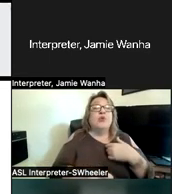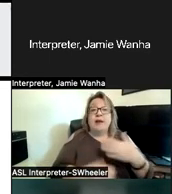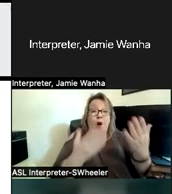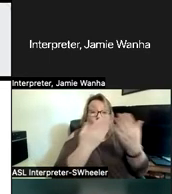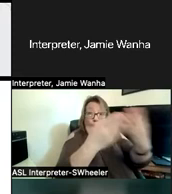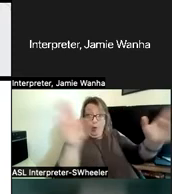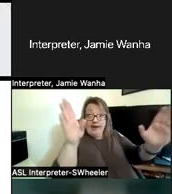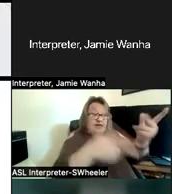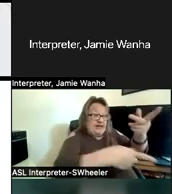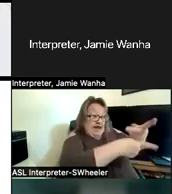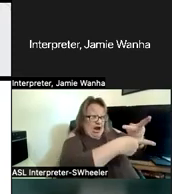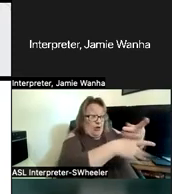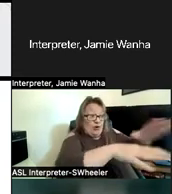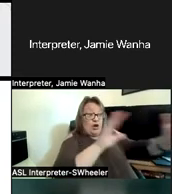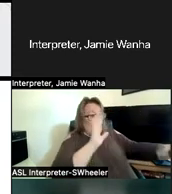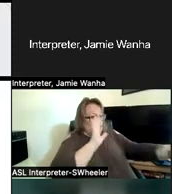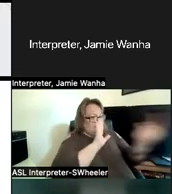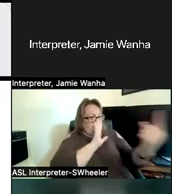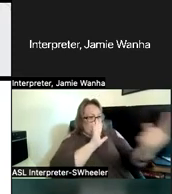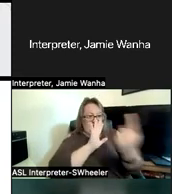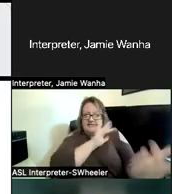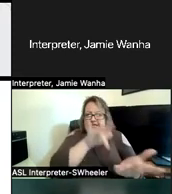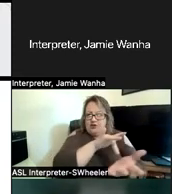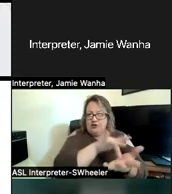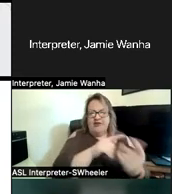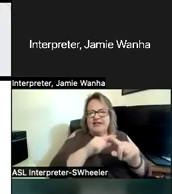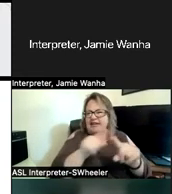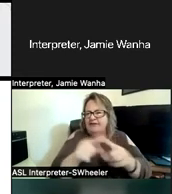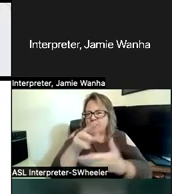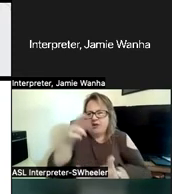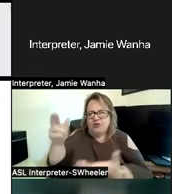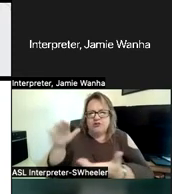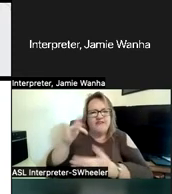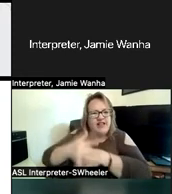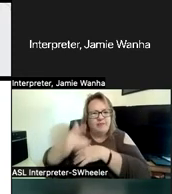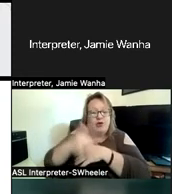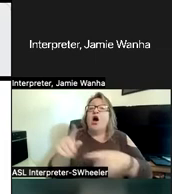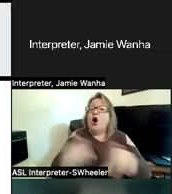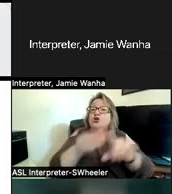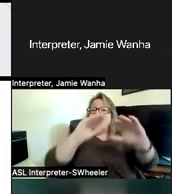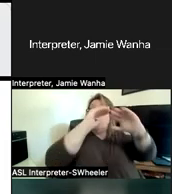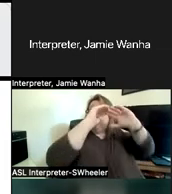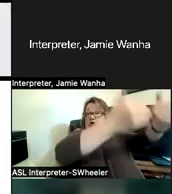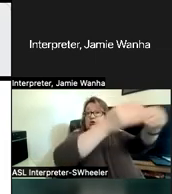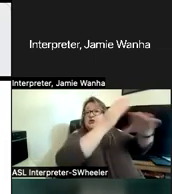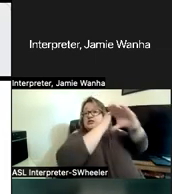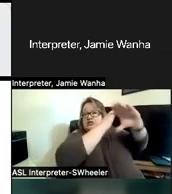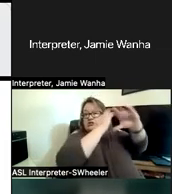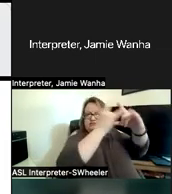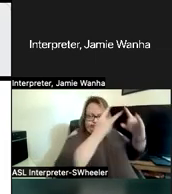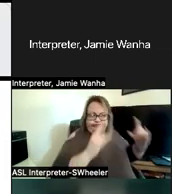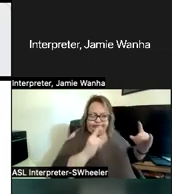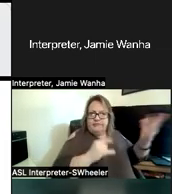reception centers that have different resources available and our shelters that are going to be overnight facilities. And